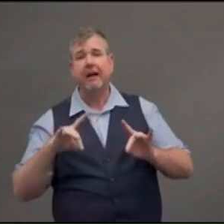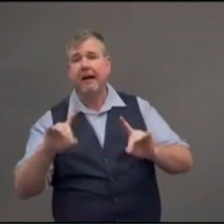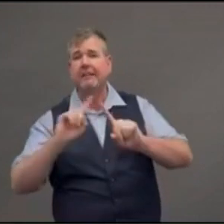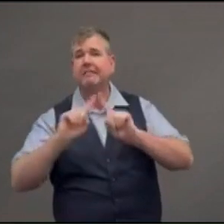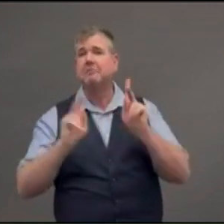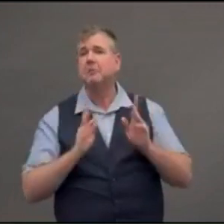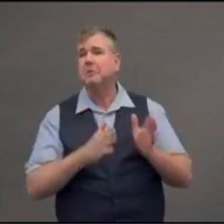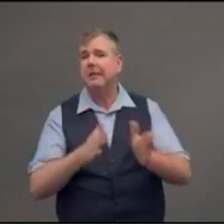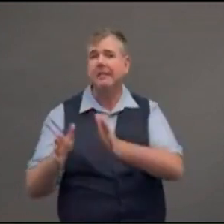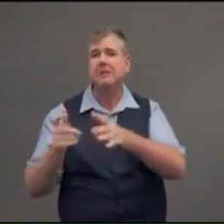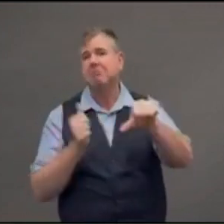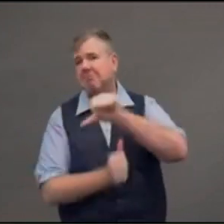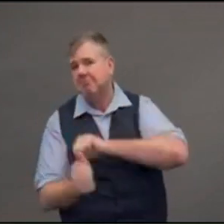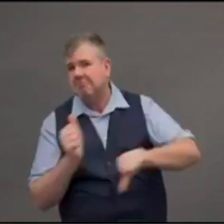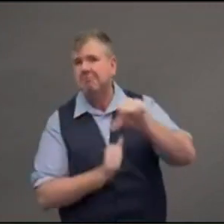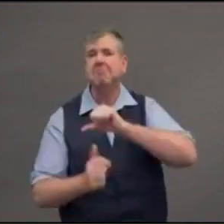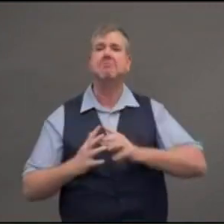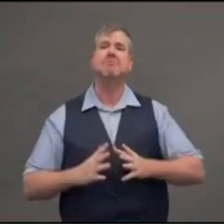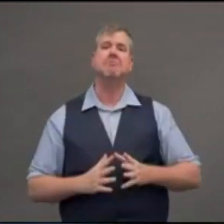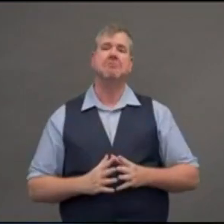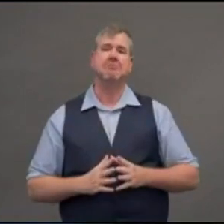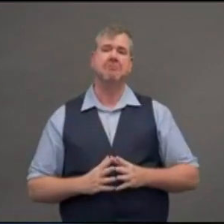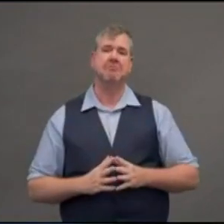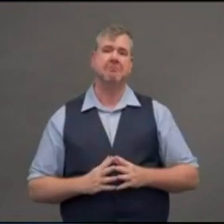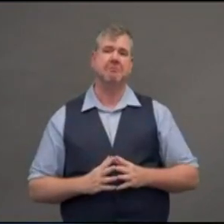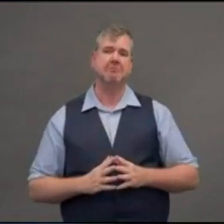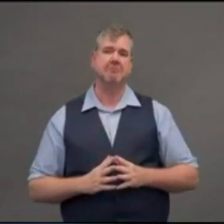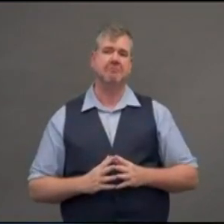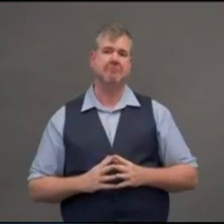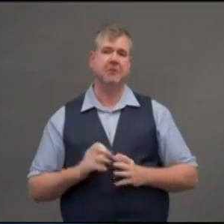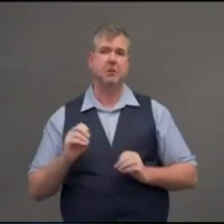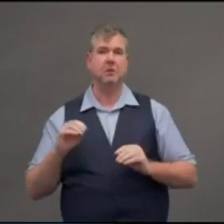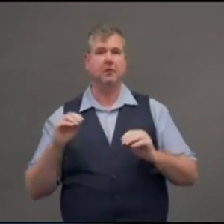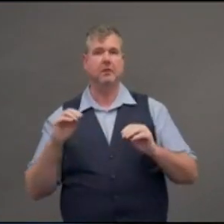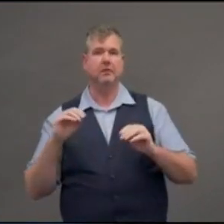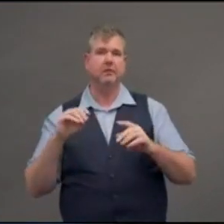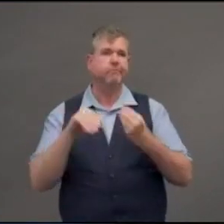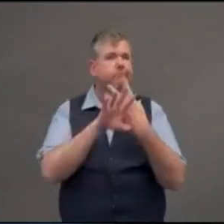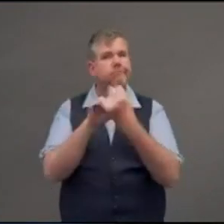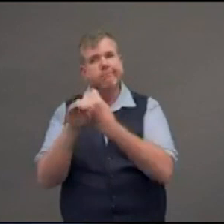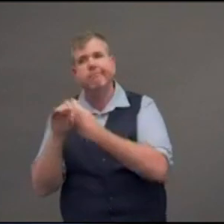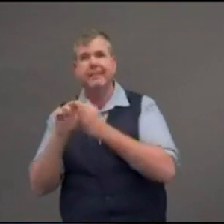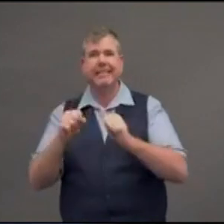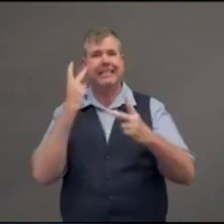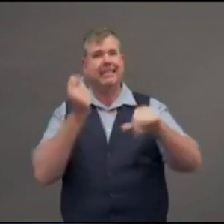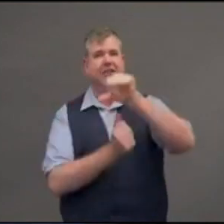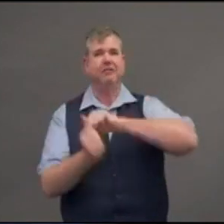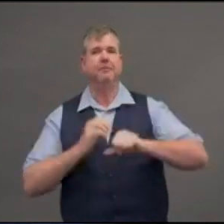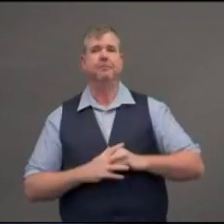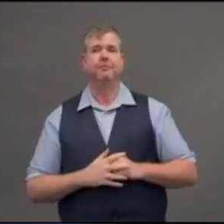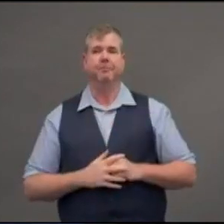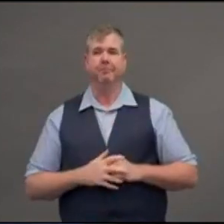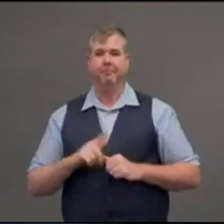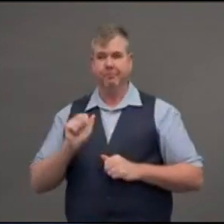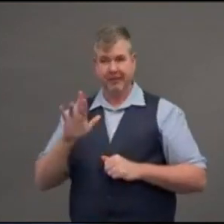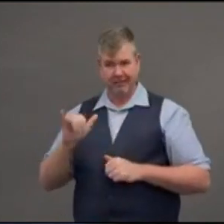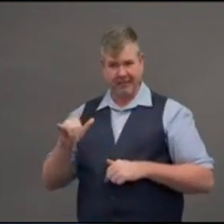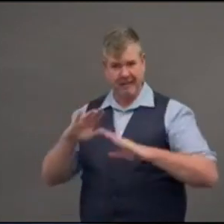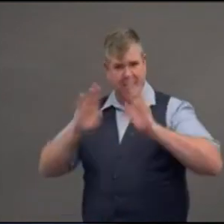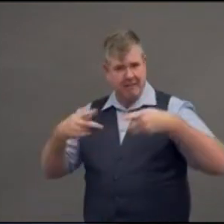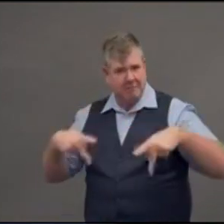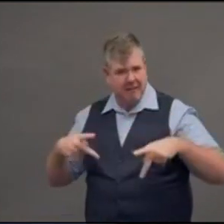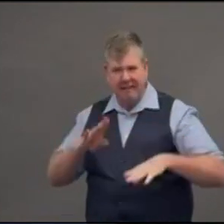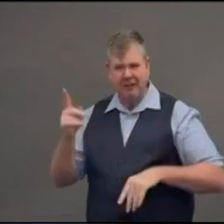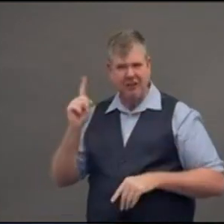other virtually since we can't see each other. House Party. I haven't heard of that app. Yes, it's really fun actually. It's for young